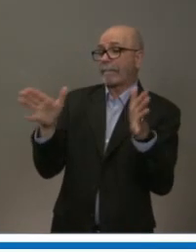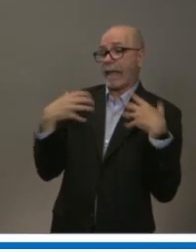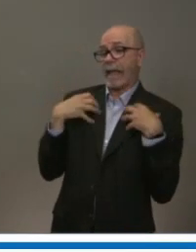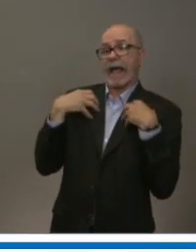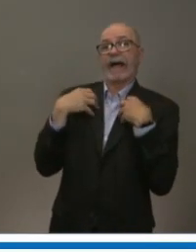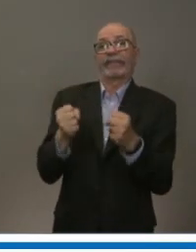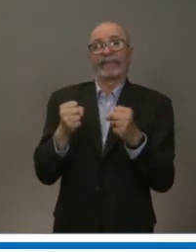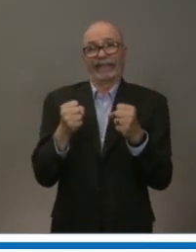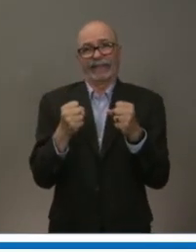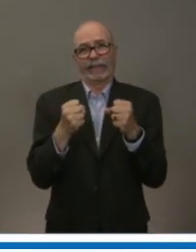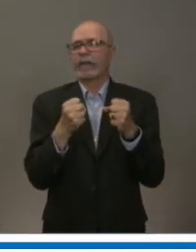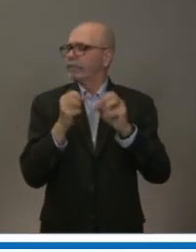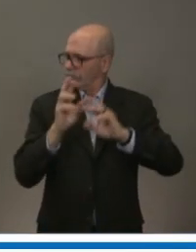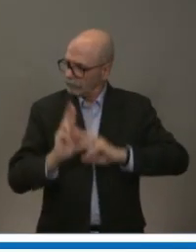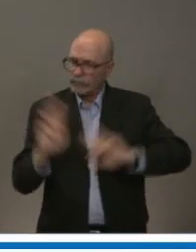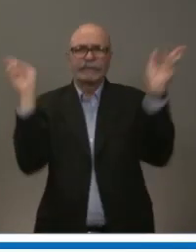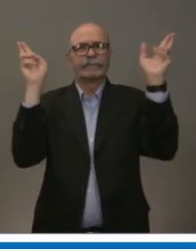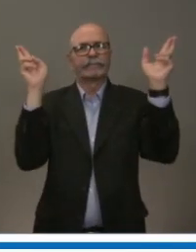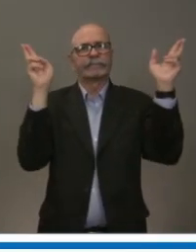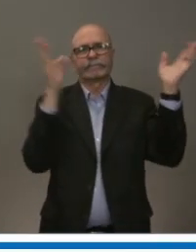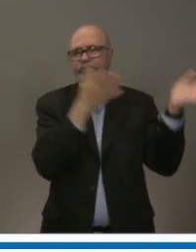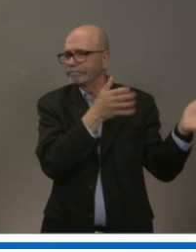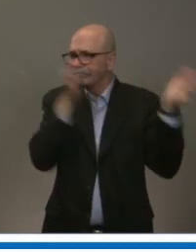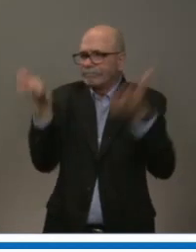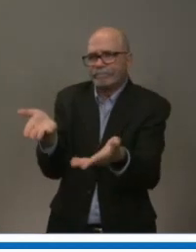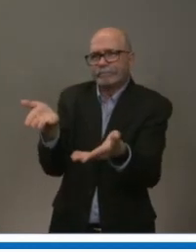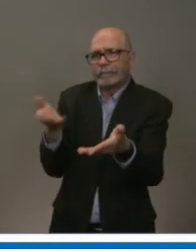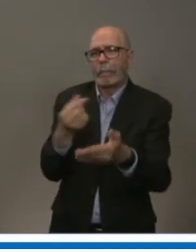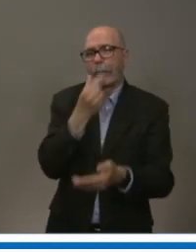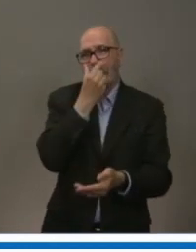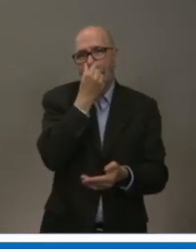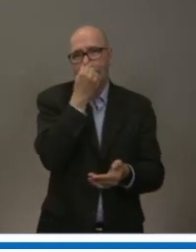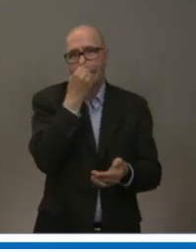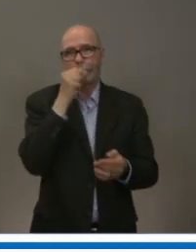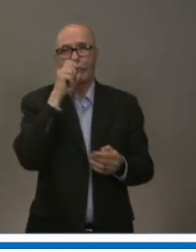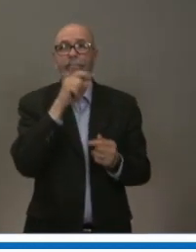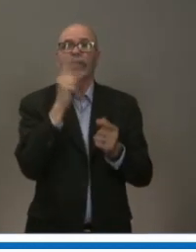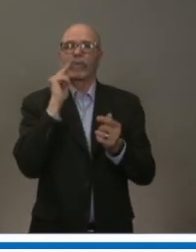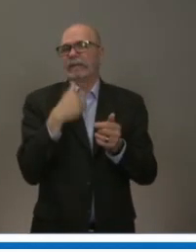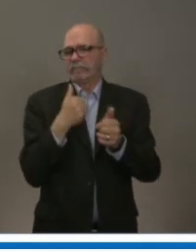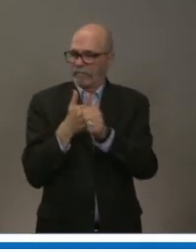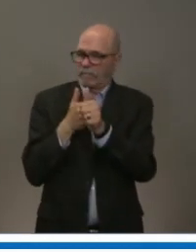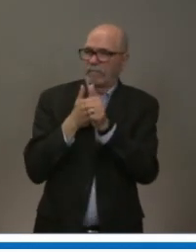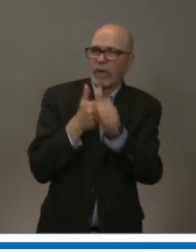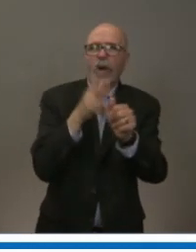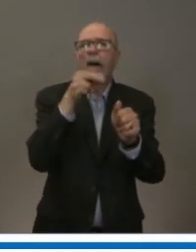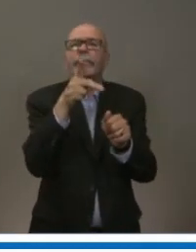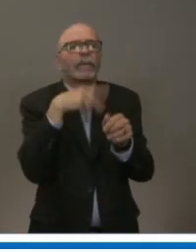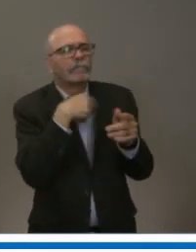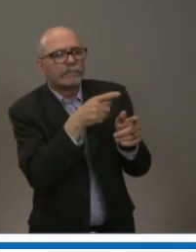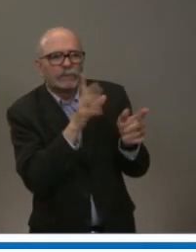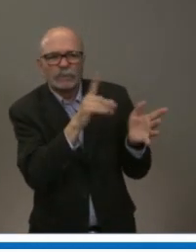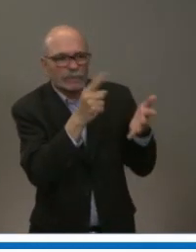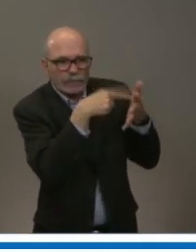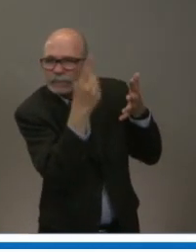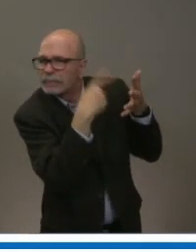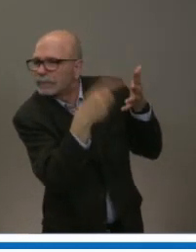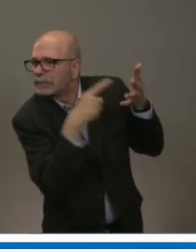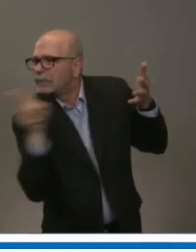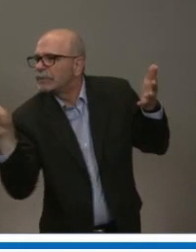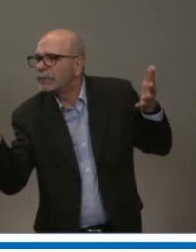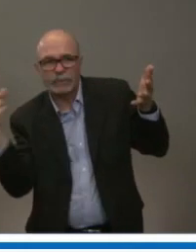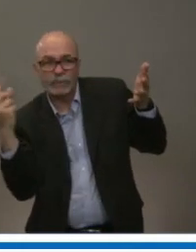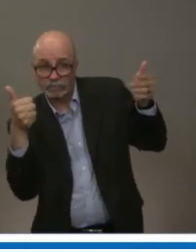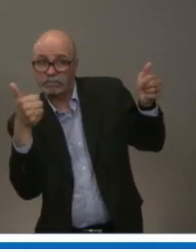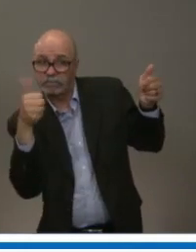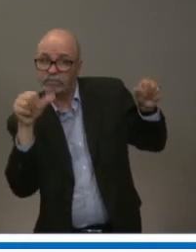piece of work now that's happening through public health is following up of cases. We also follow up all the negative cases to make